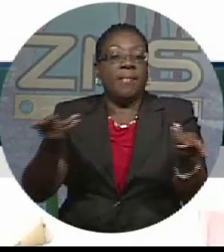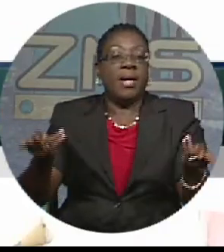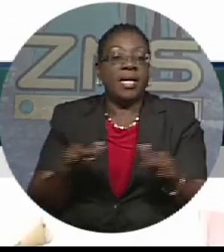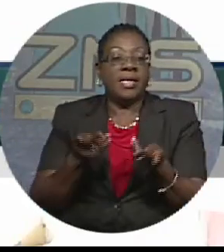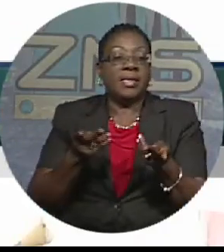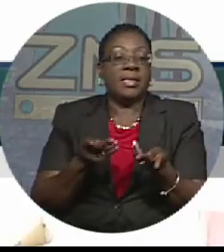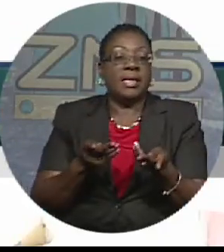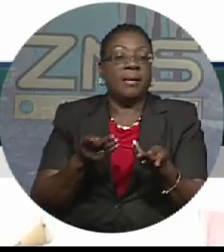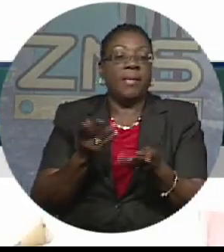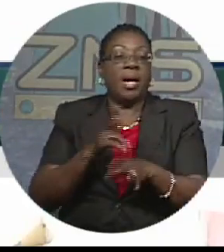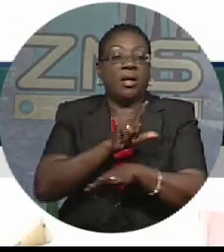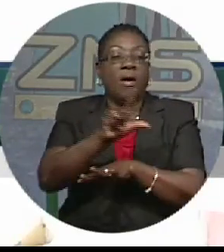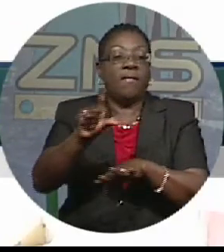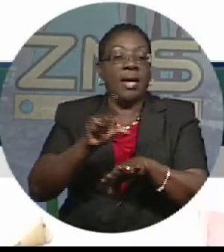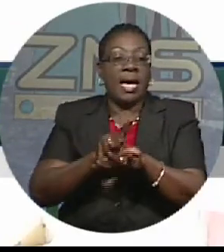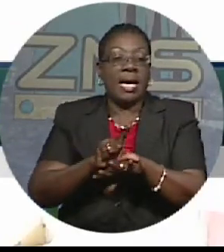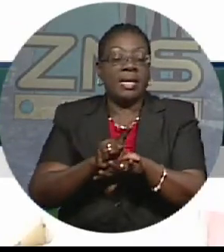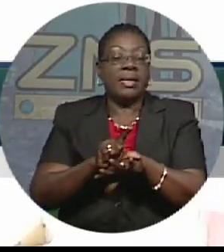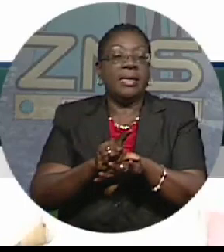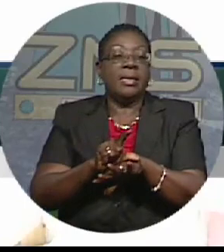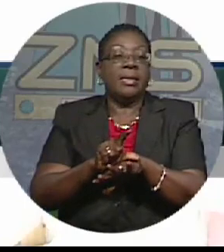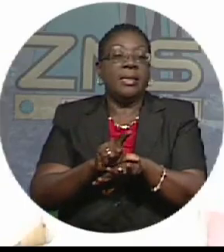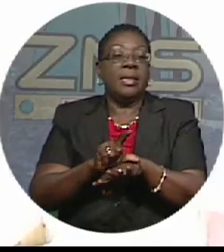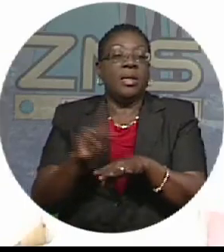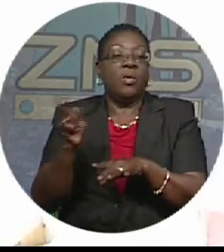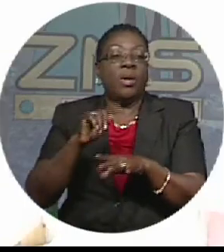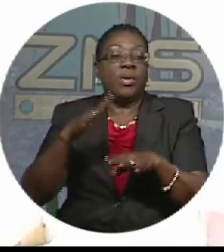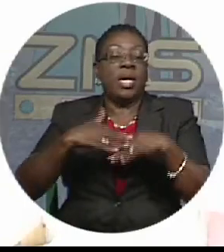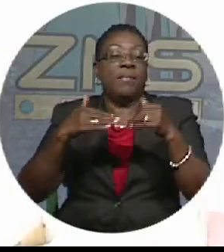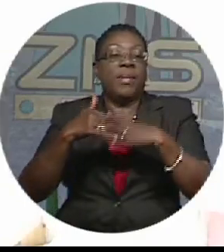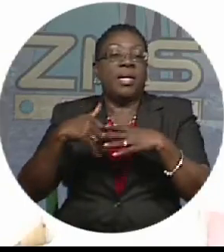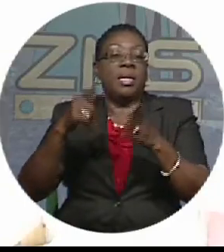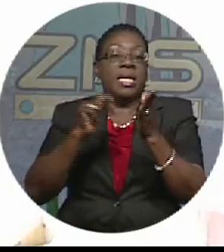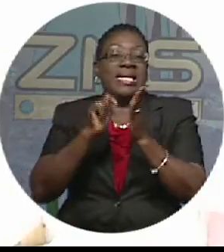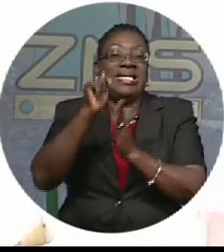you can either buy the land, lease the land to put up towers.